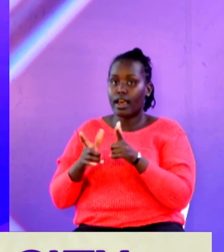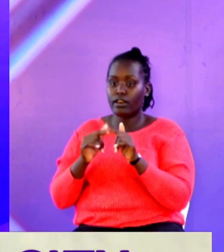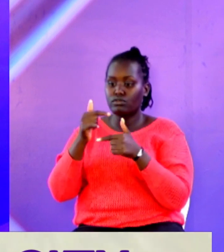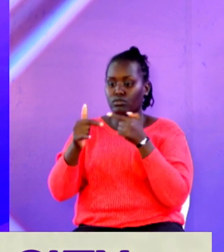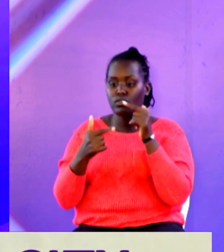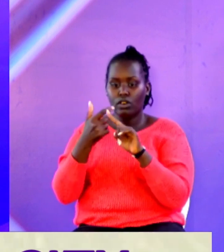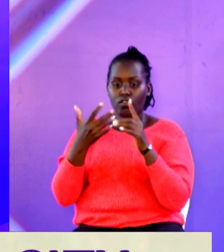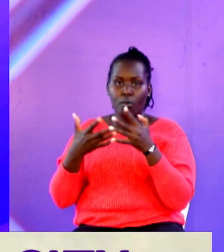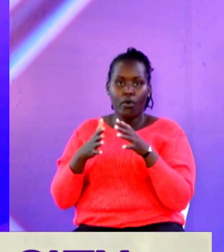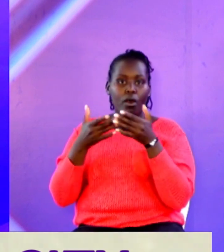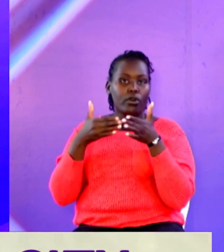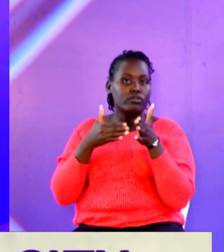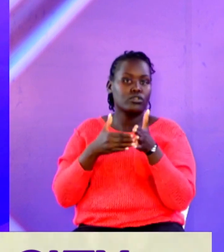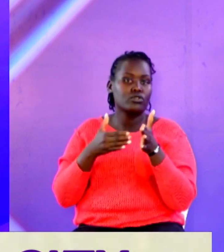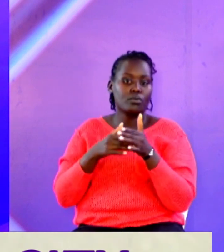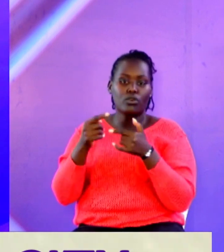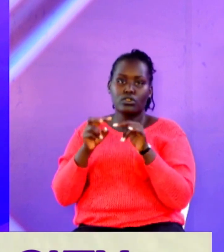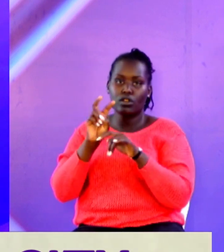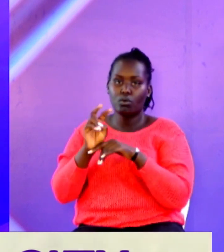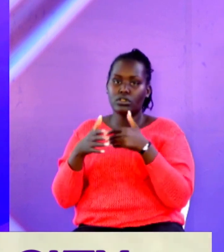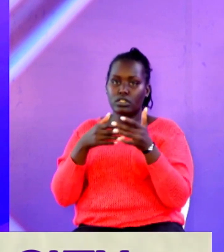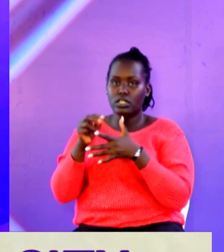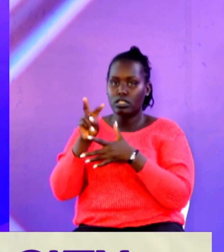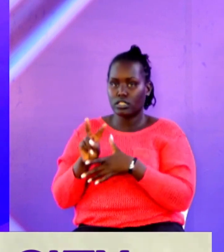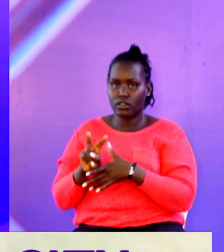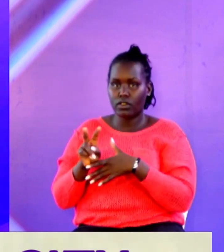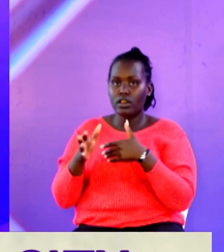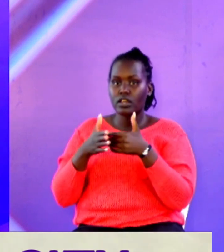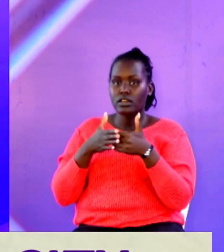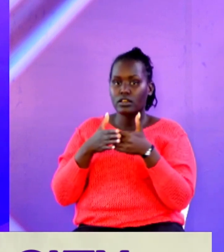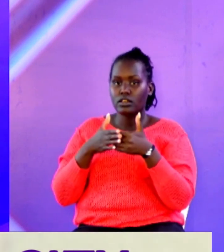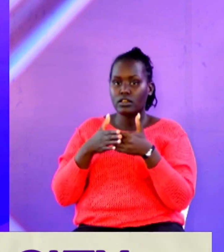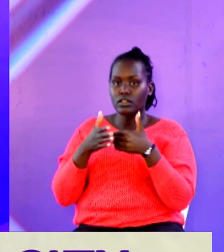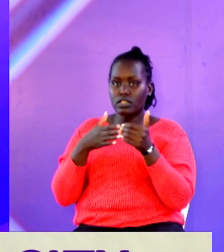continue from where we left. Continue watching Science TV. Science TV is the best.